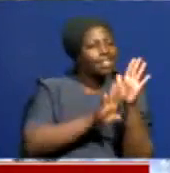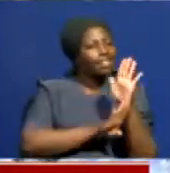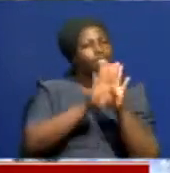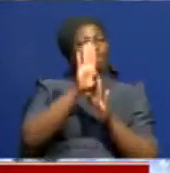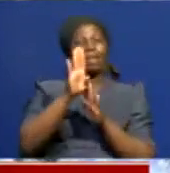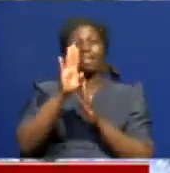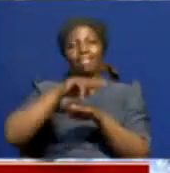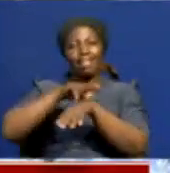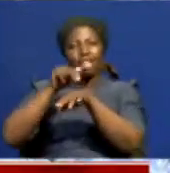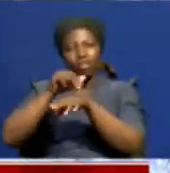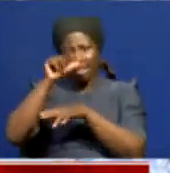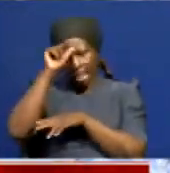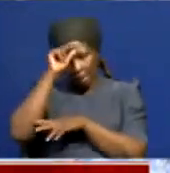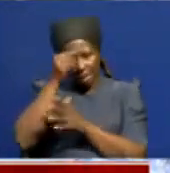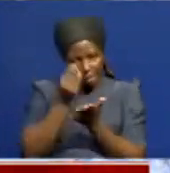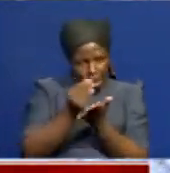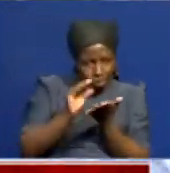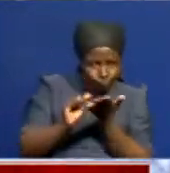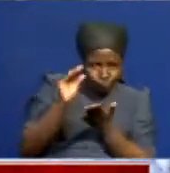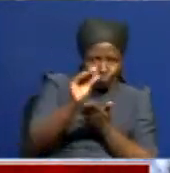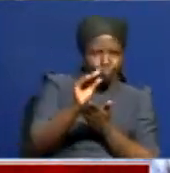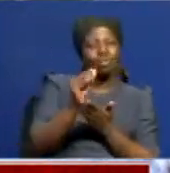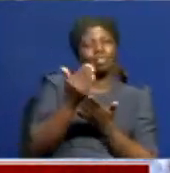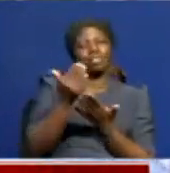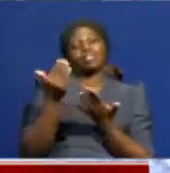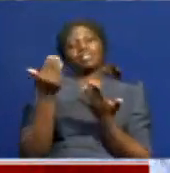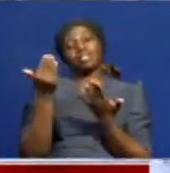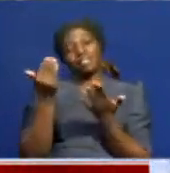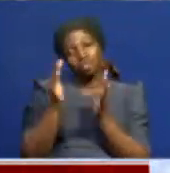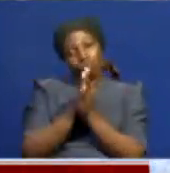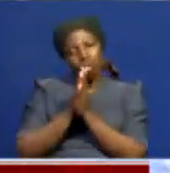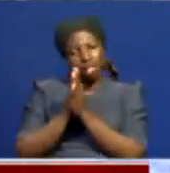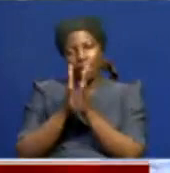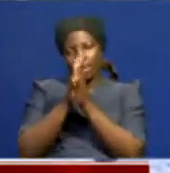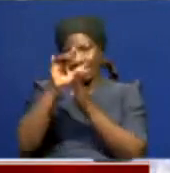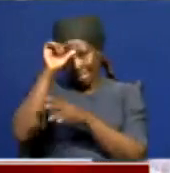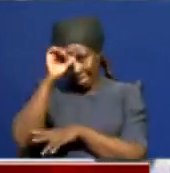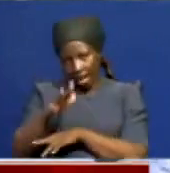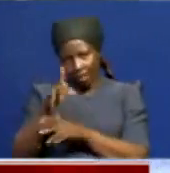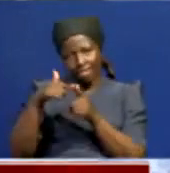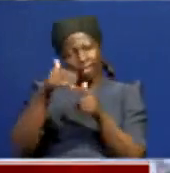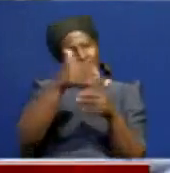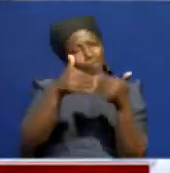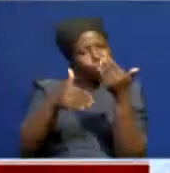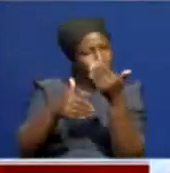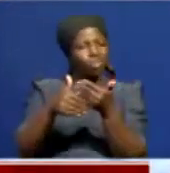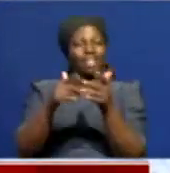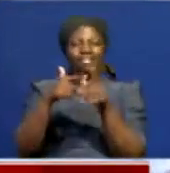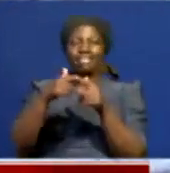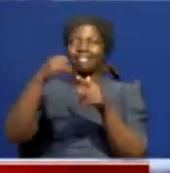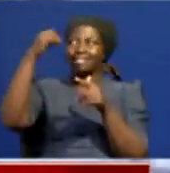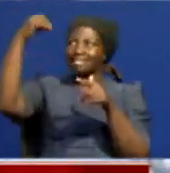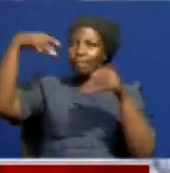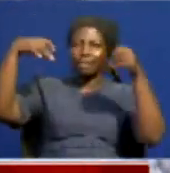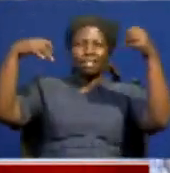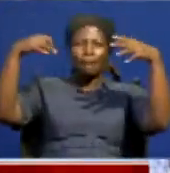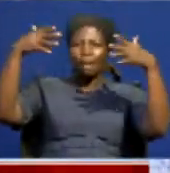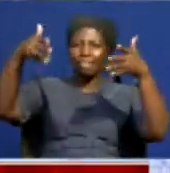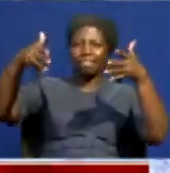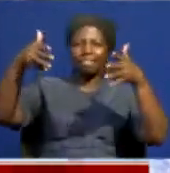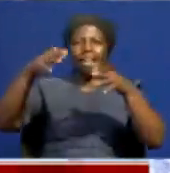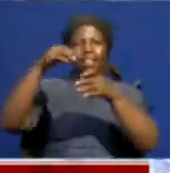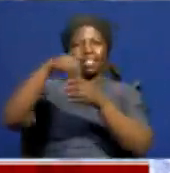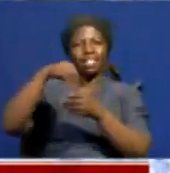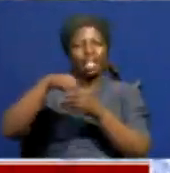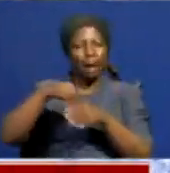itatoa pesa, tukishirikiana na magavana, tujenge infrastructure. Tuweke mataa kule Malindi. Wa Italiano warudi na pesa zao na Wajerumani waje na